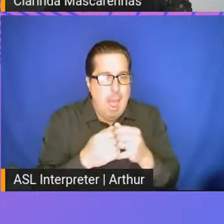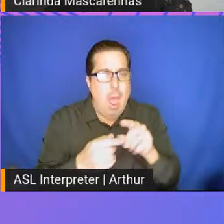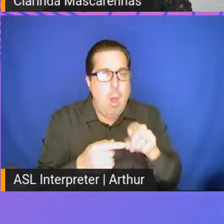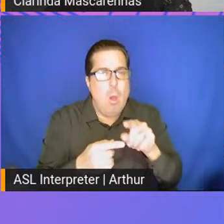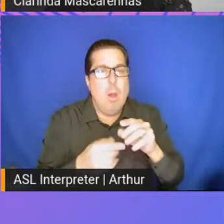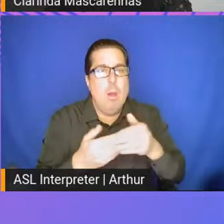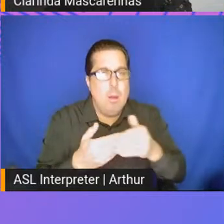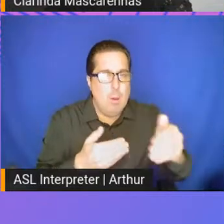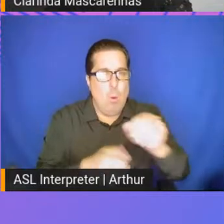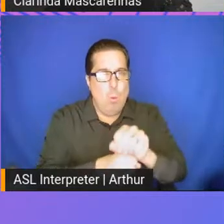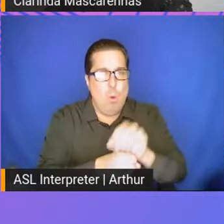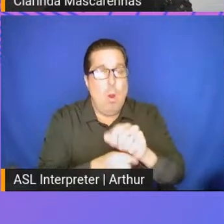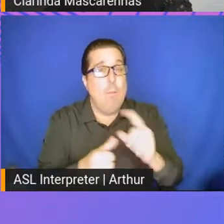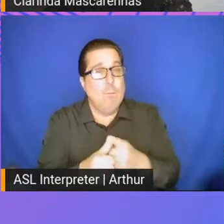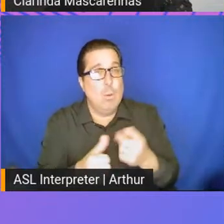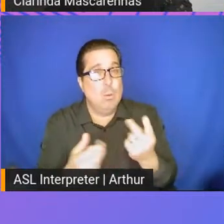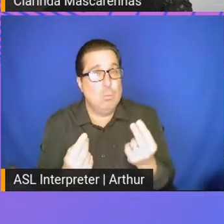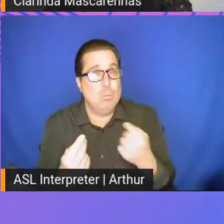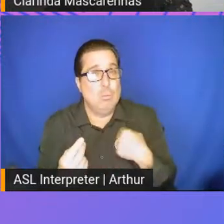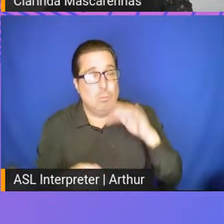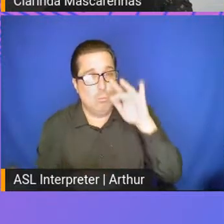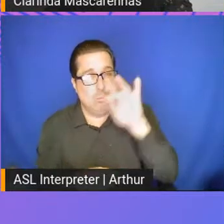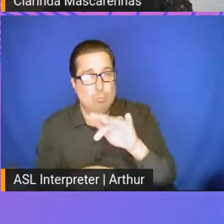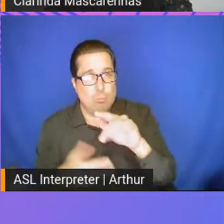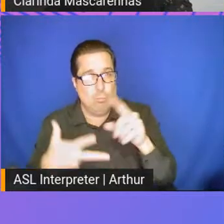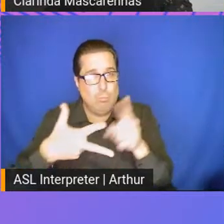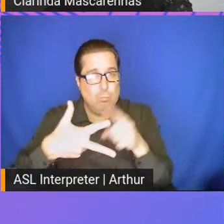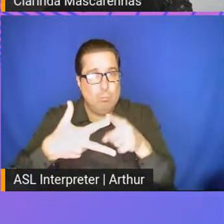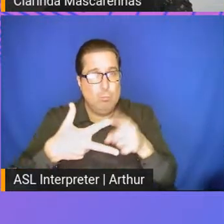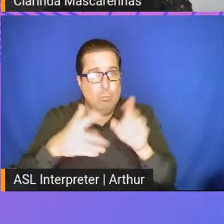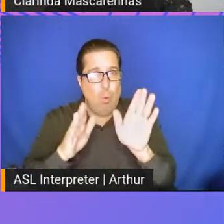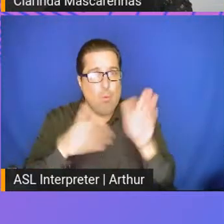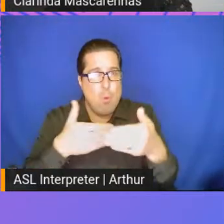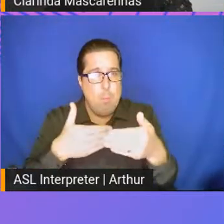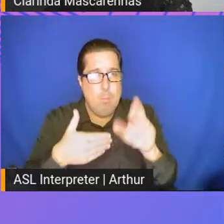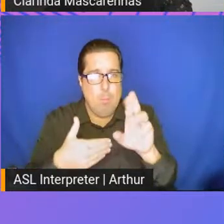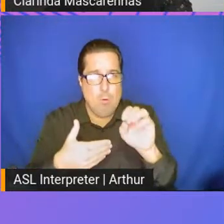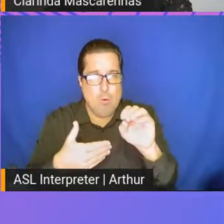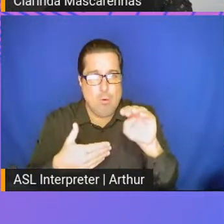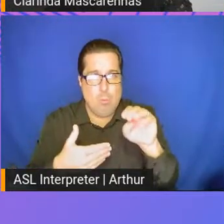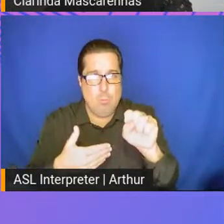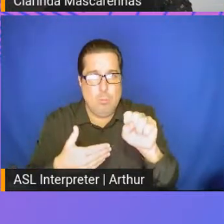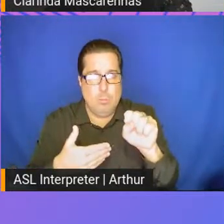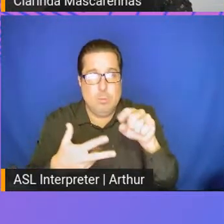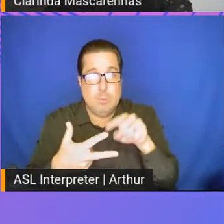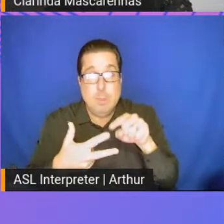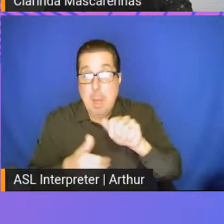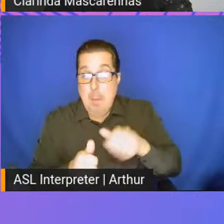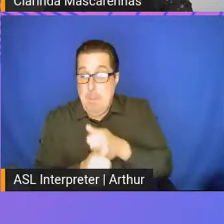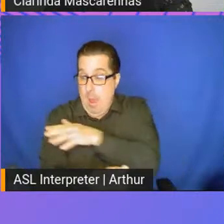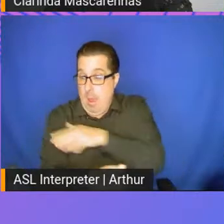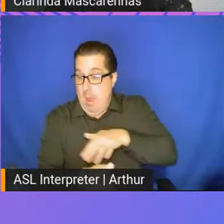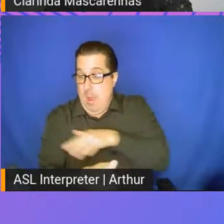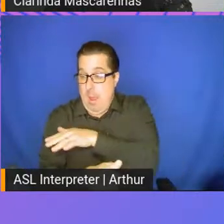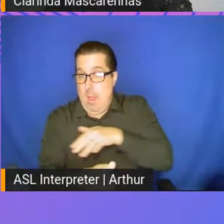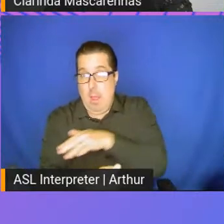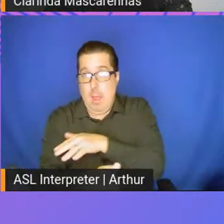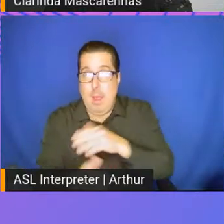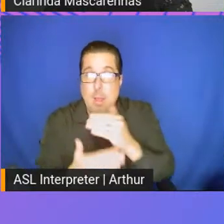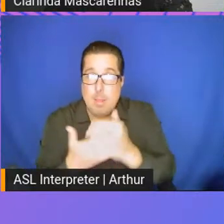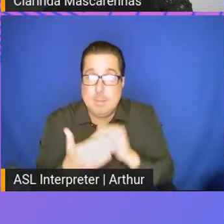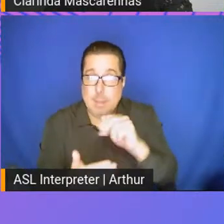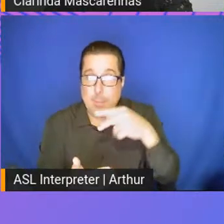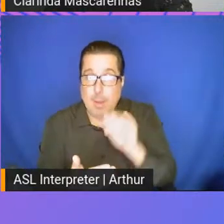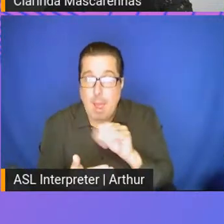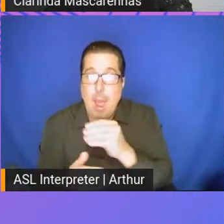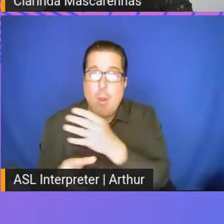first, I will click the rooms button. In the backend, it will call the list API and retrieve